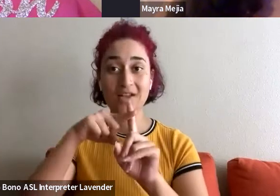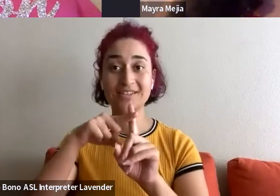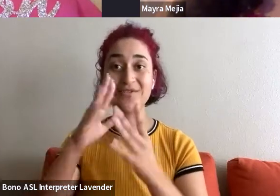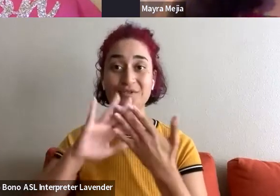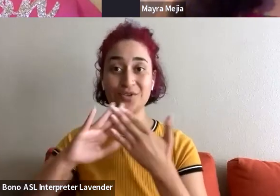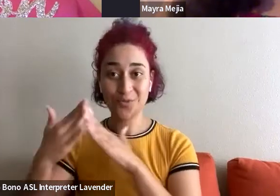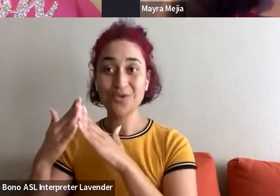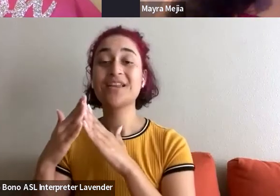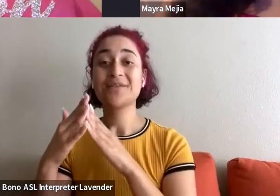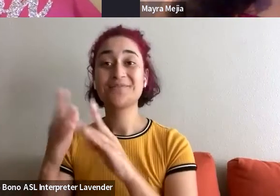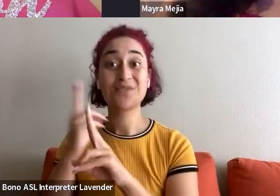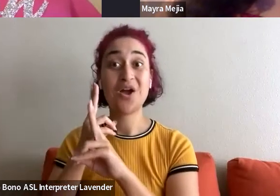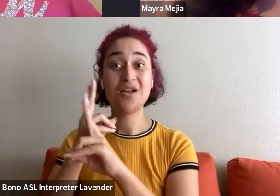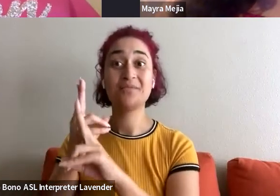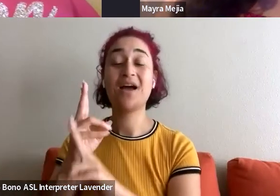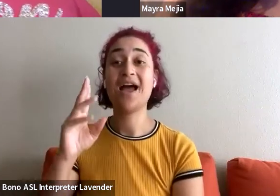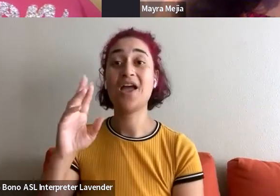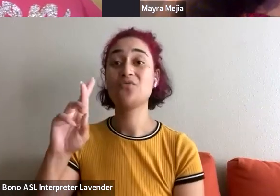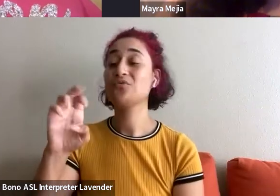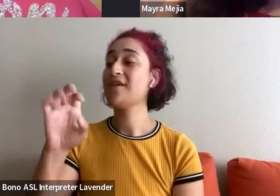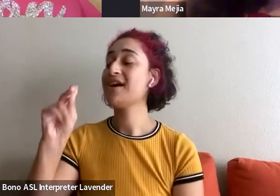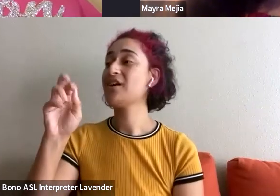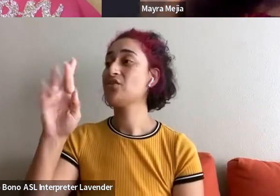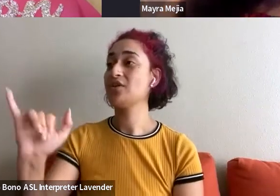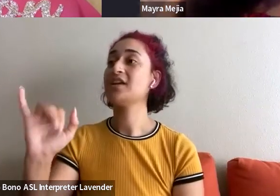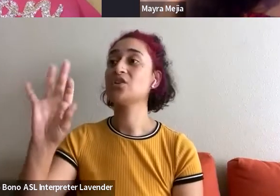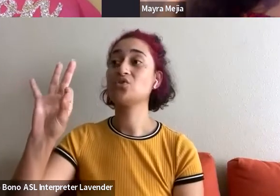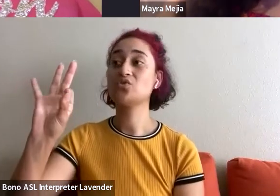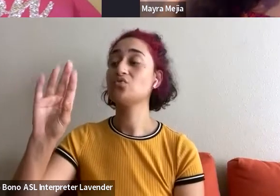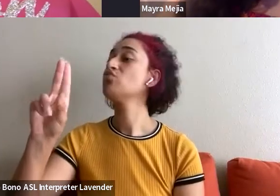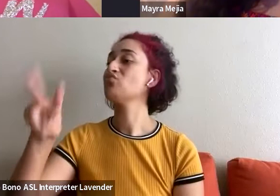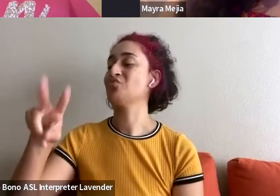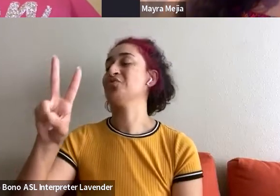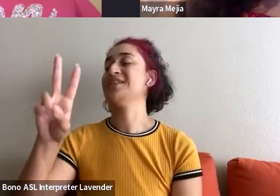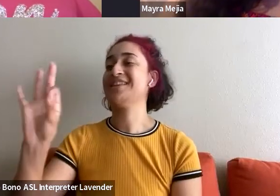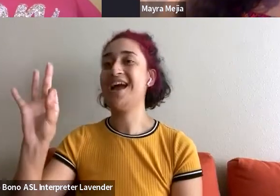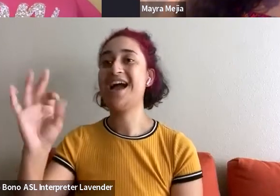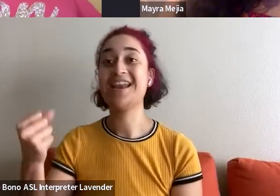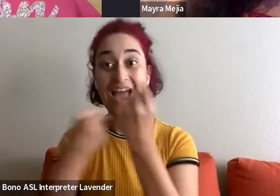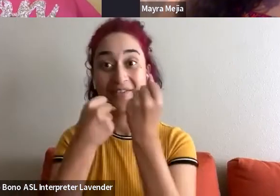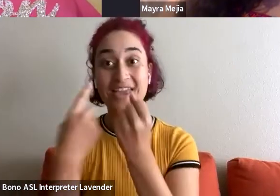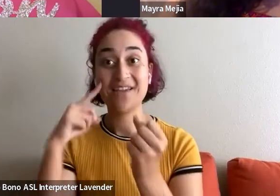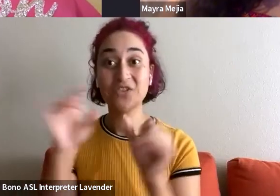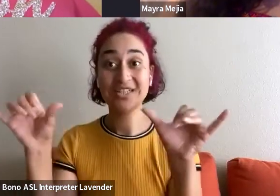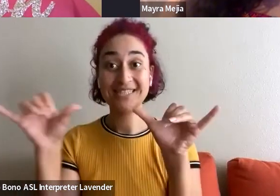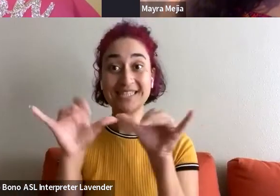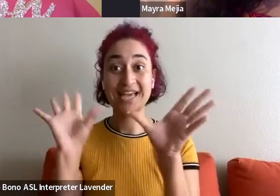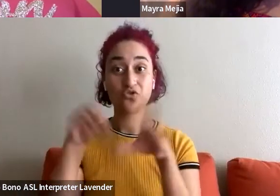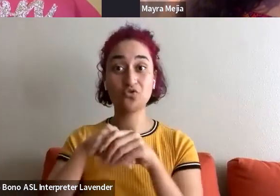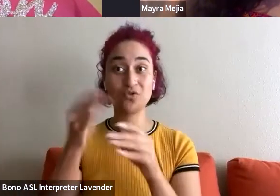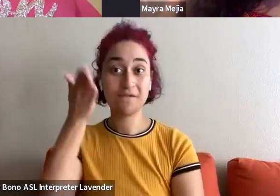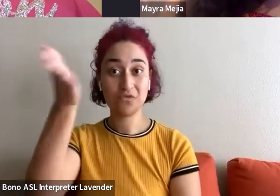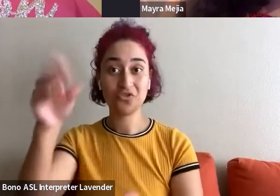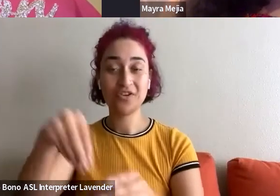Honored by Refinery 29 as one of the fashion trailblazers advocating for a size-inclusive future within the fashion